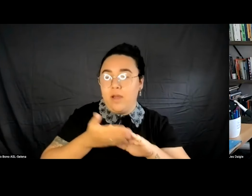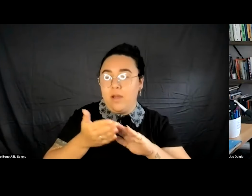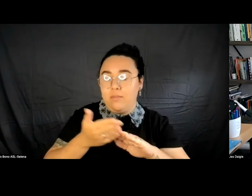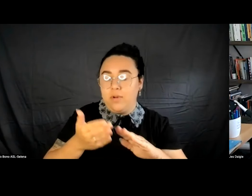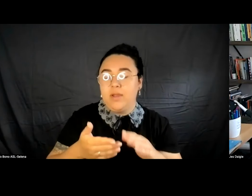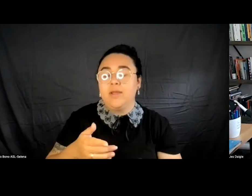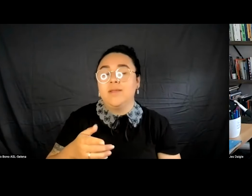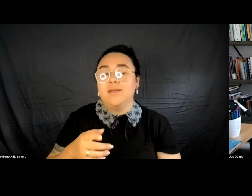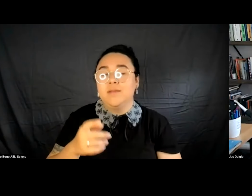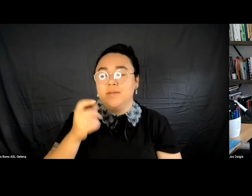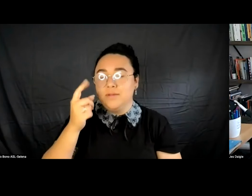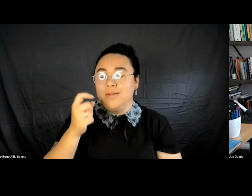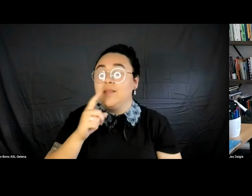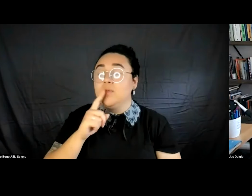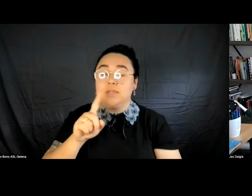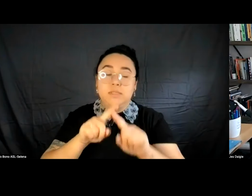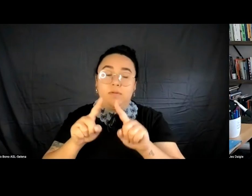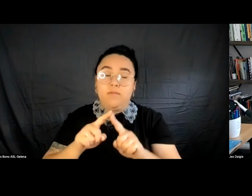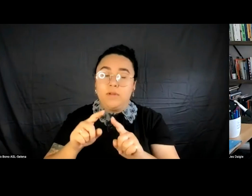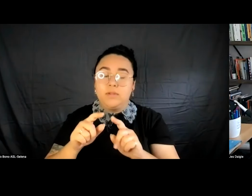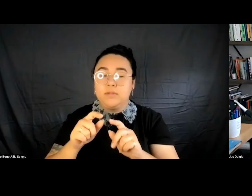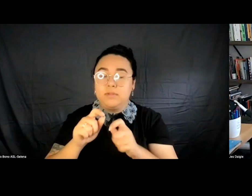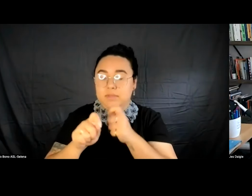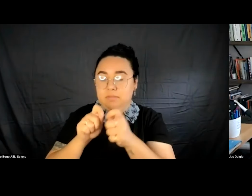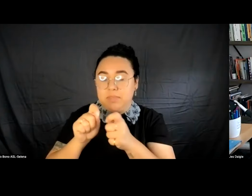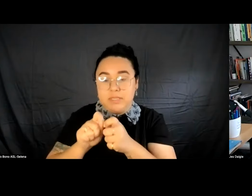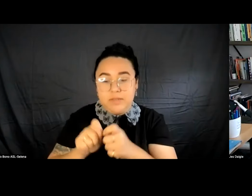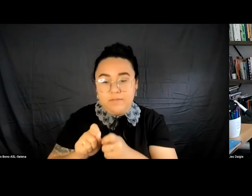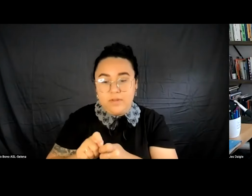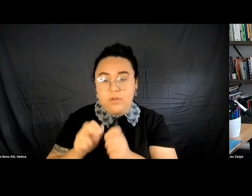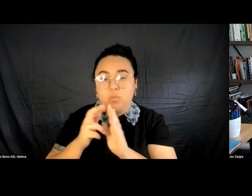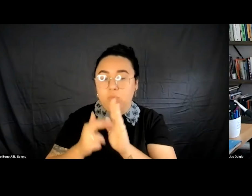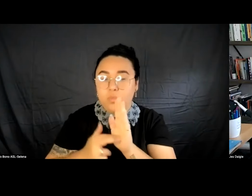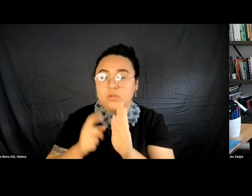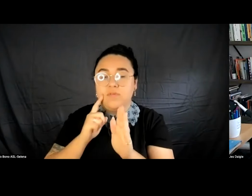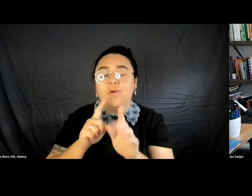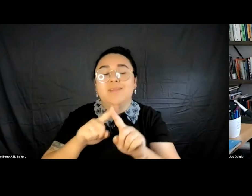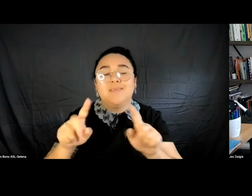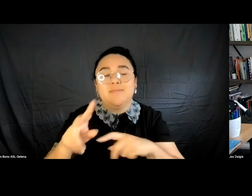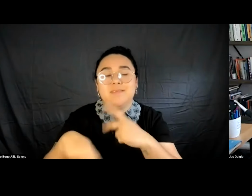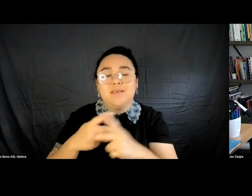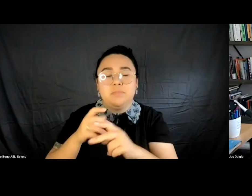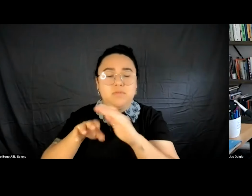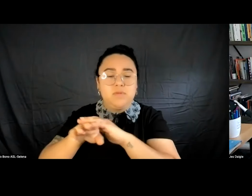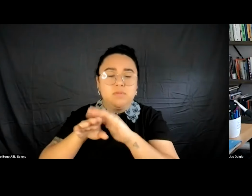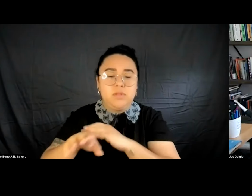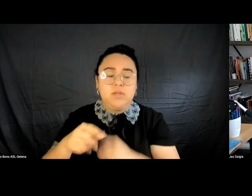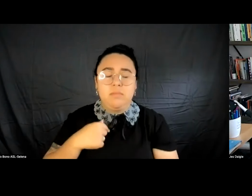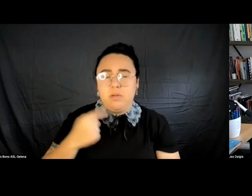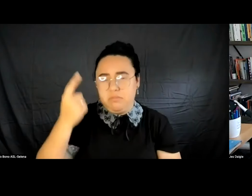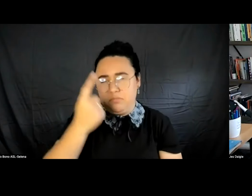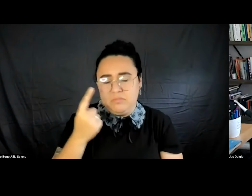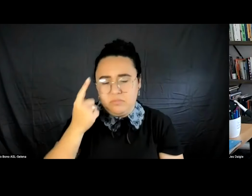of different specifications for different types of accessibility. And I often wonder if